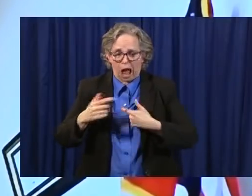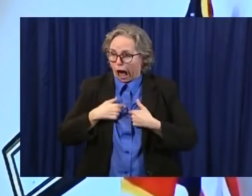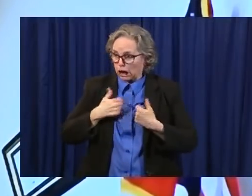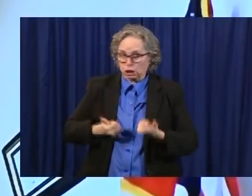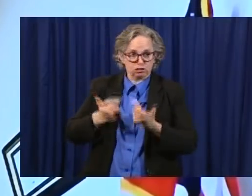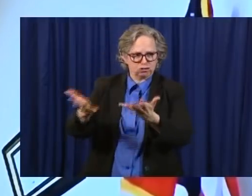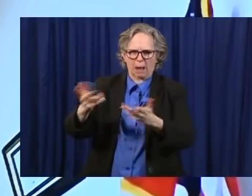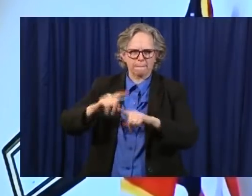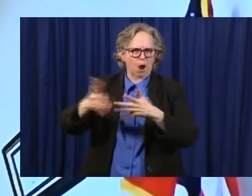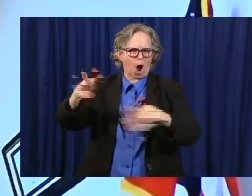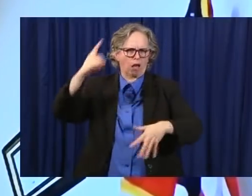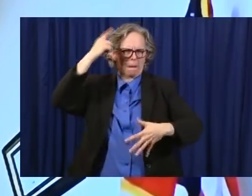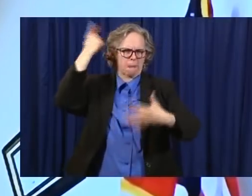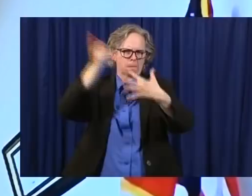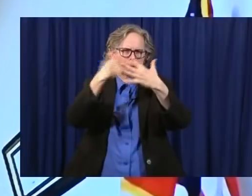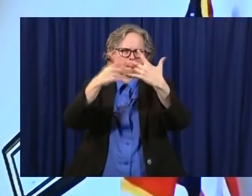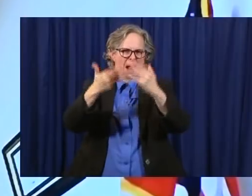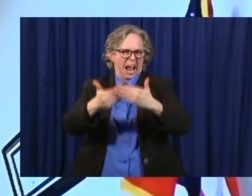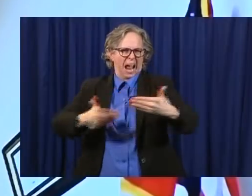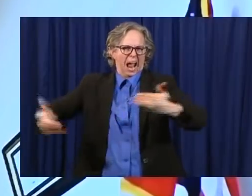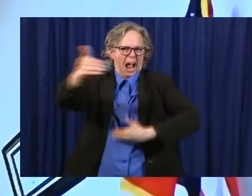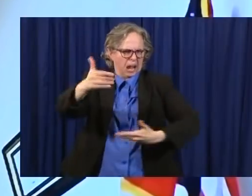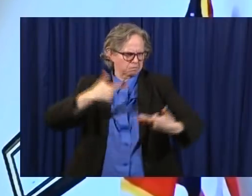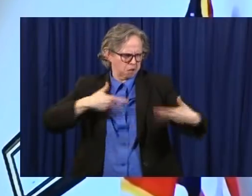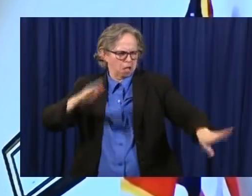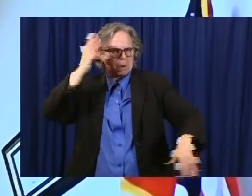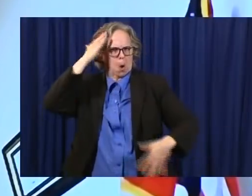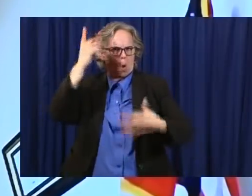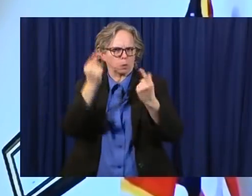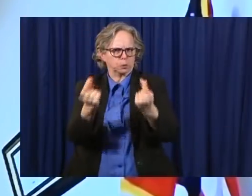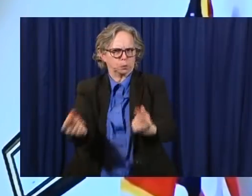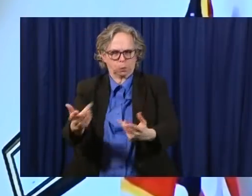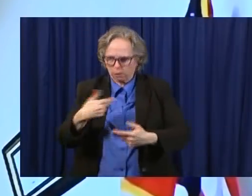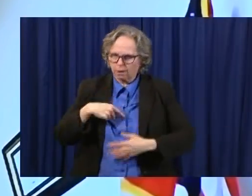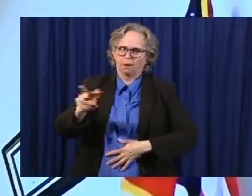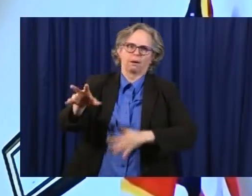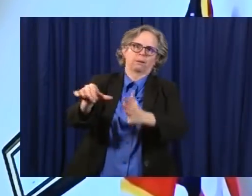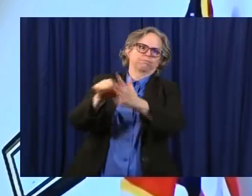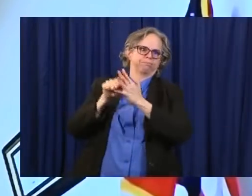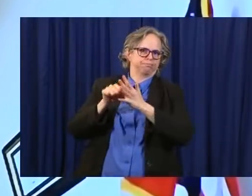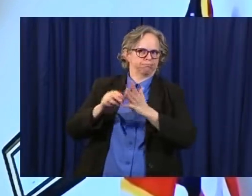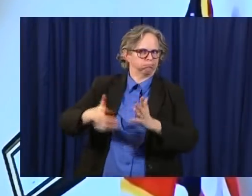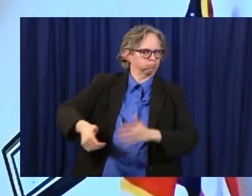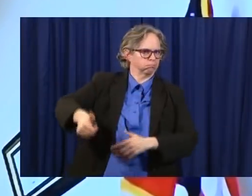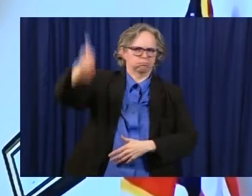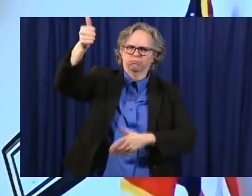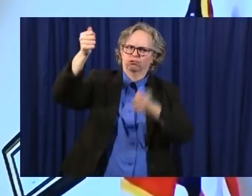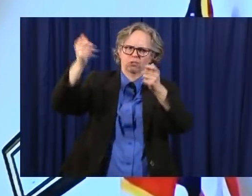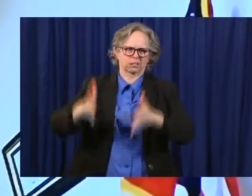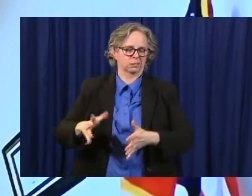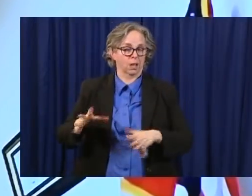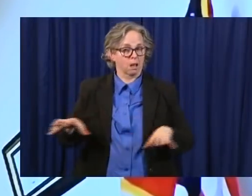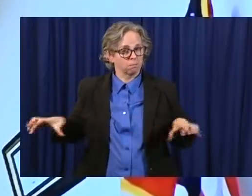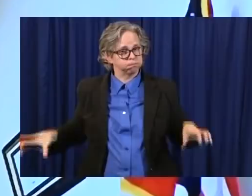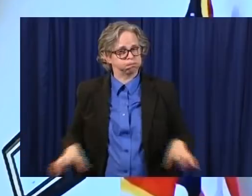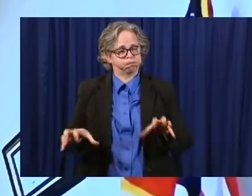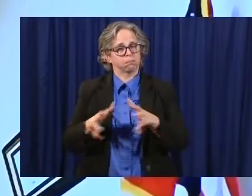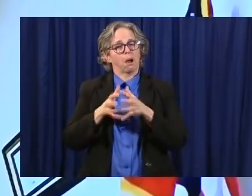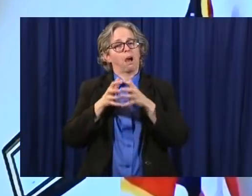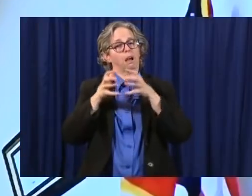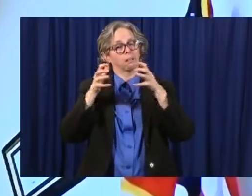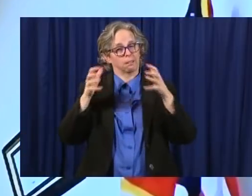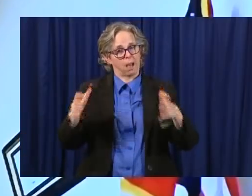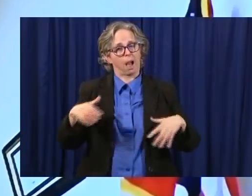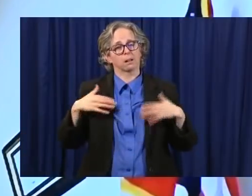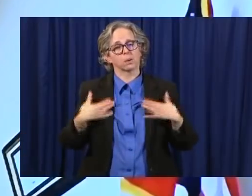lot of things and talked to a lot of individuals, and really has done a lot. There's